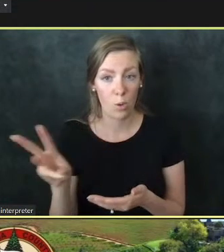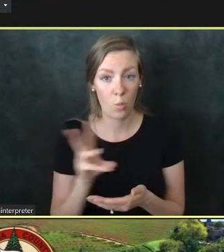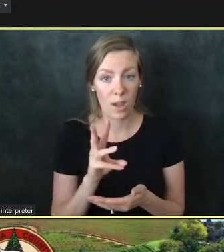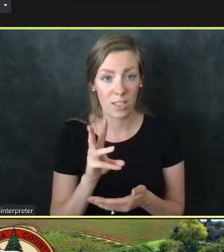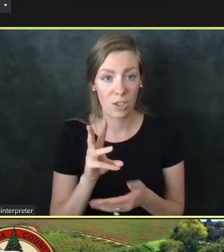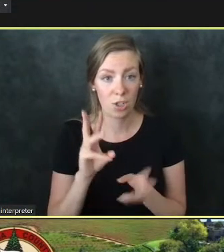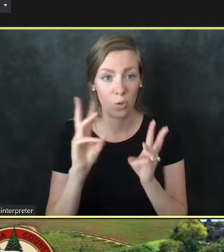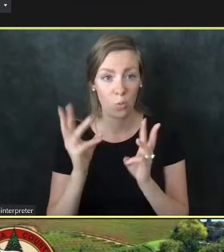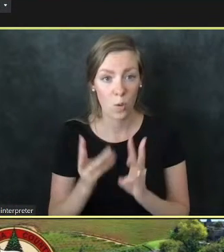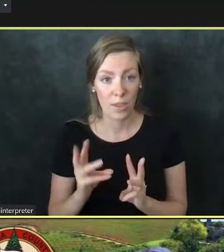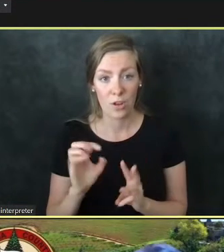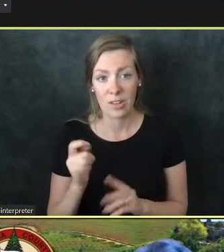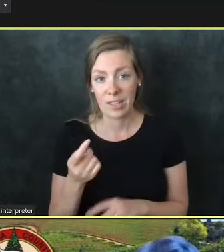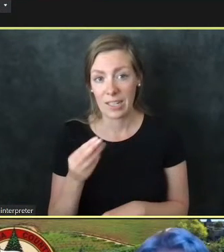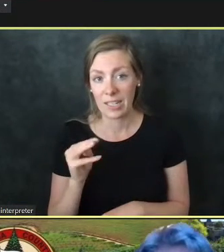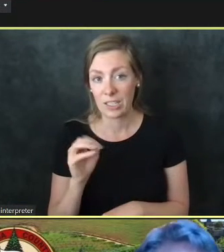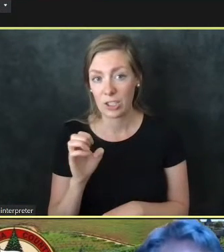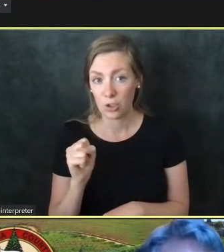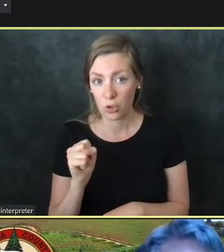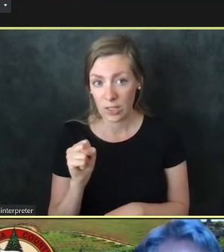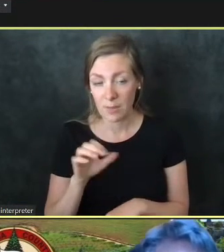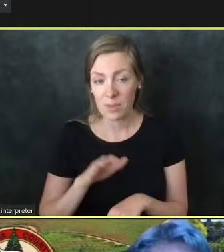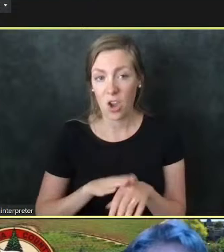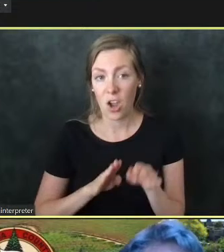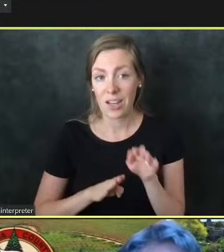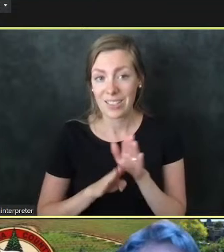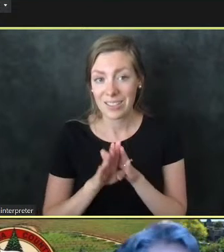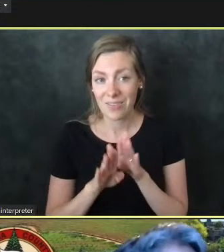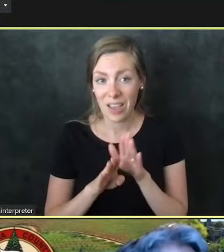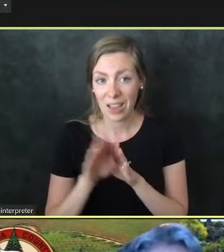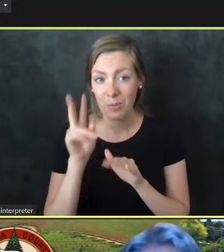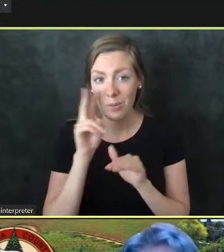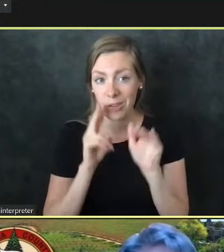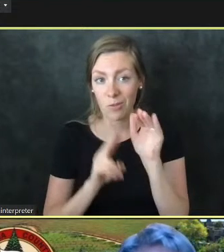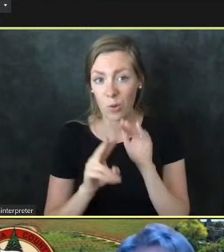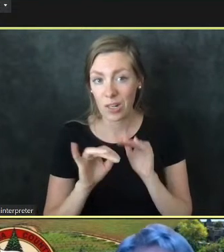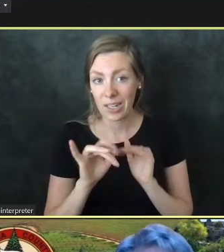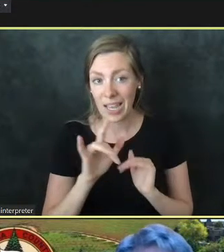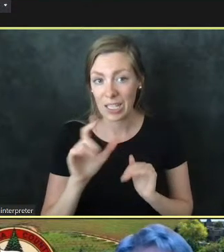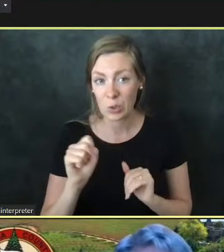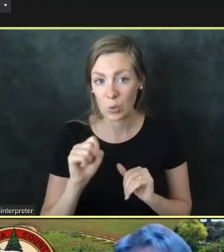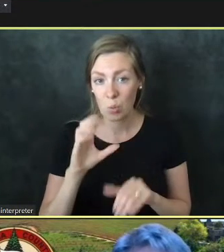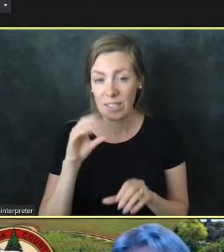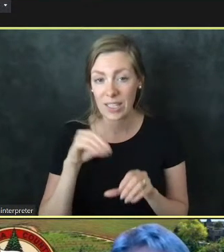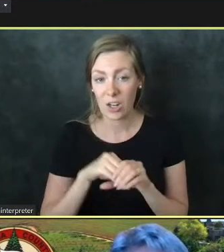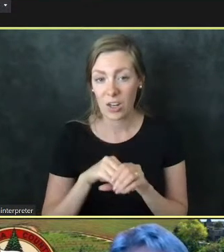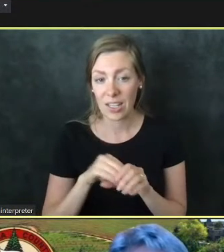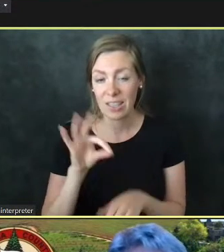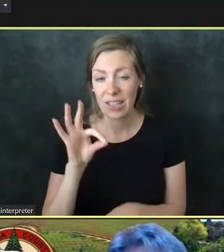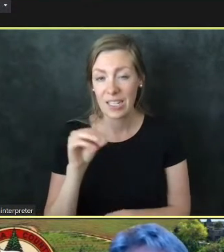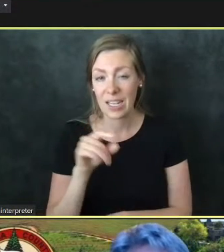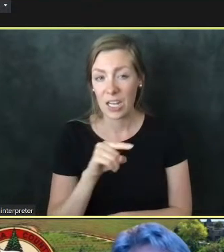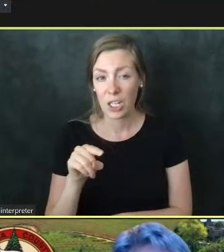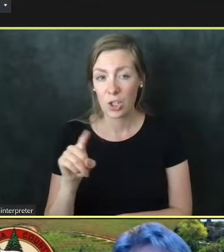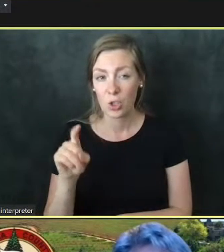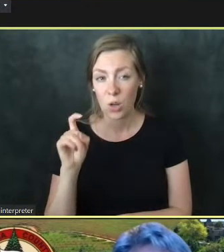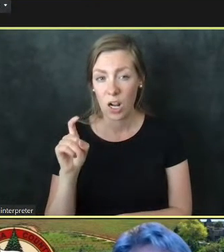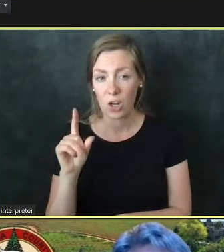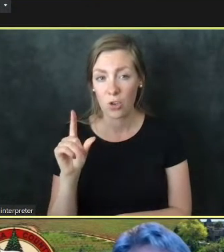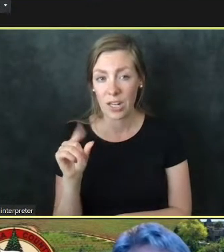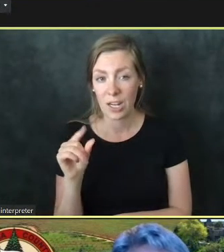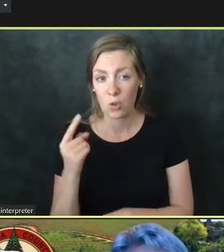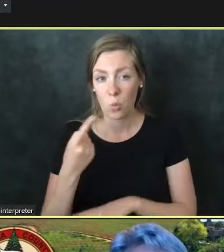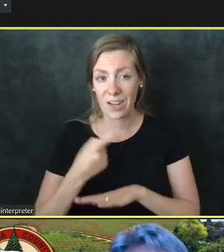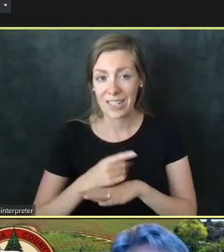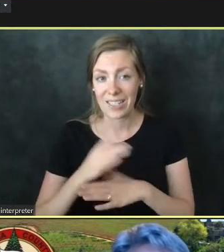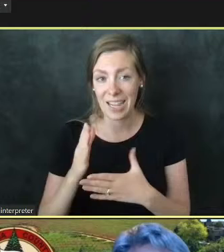Extremes, on De la niña. developing forecast tools that are in the 90 Pues to tanto 120 day range.